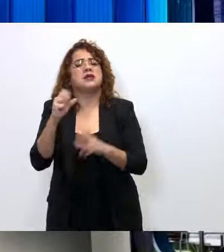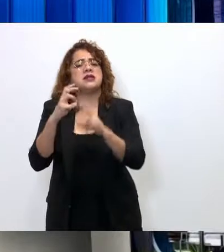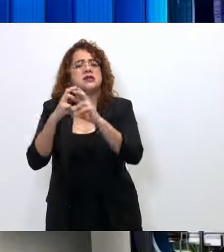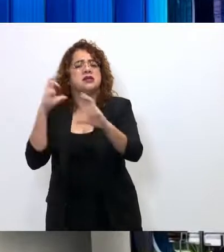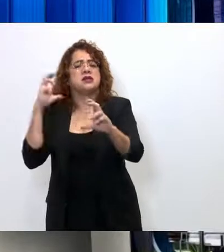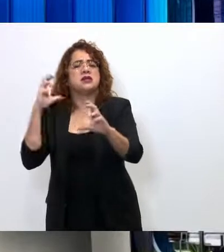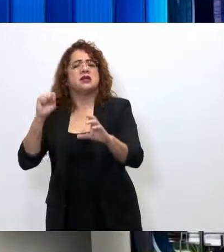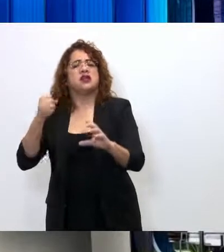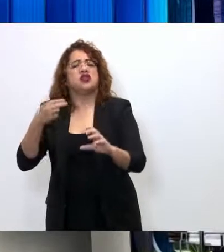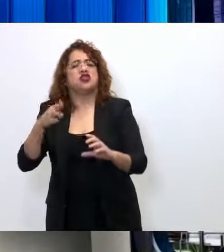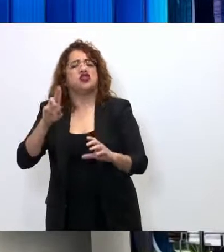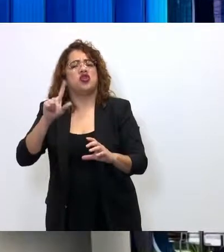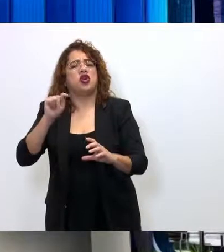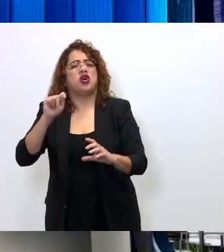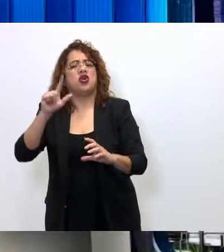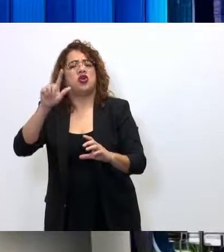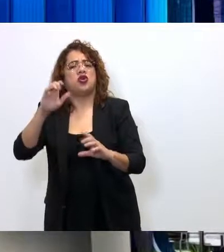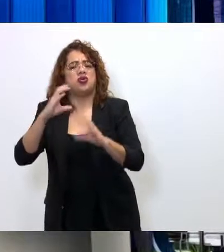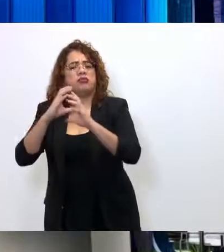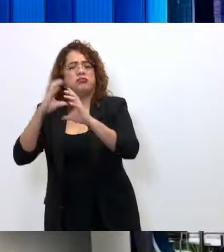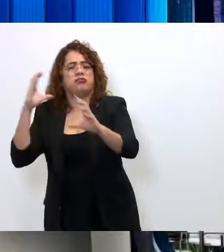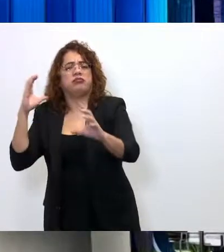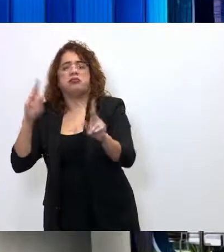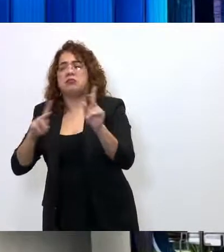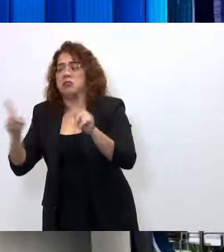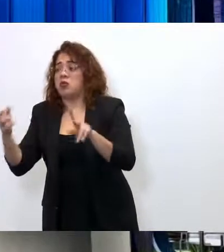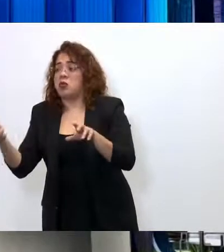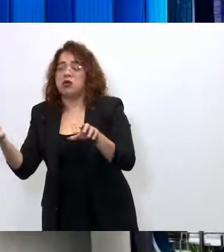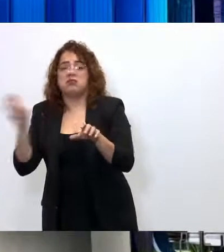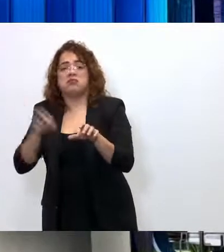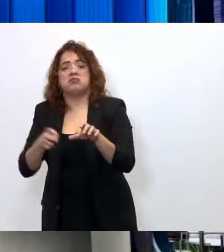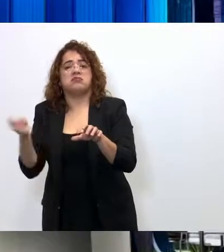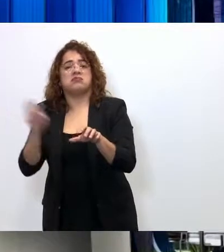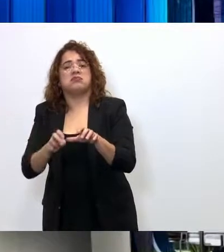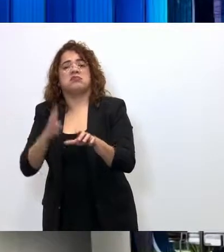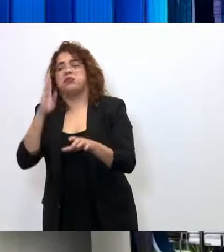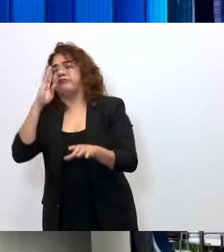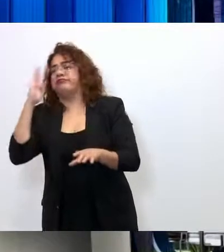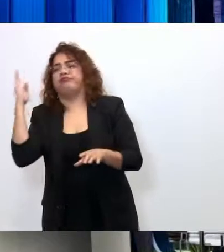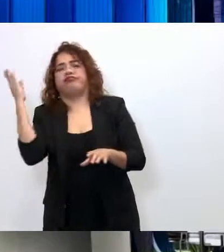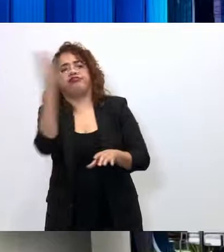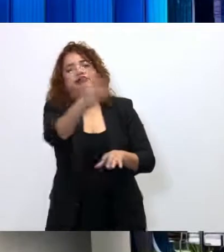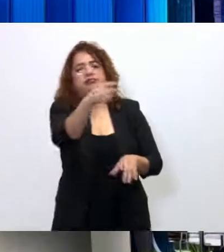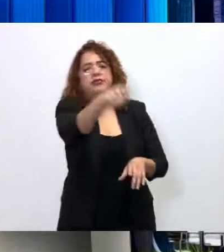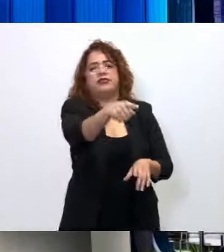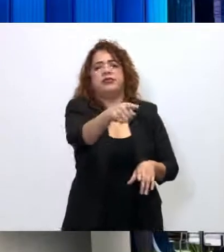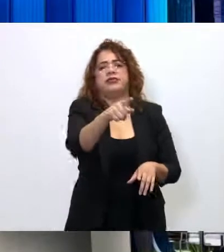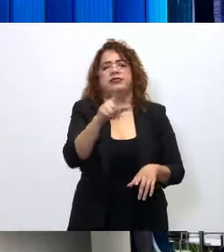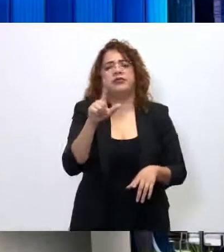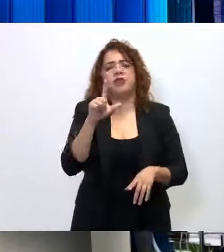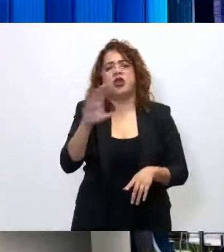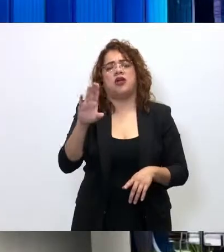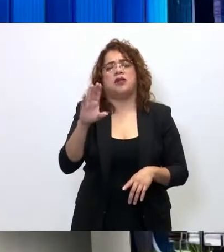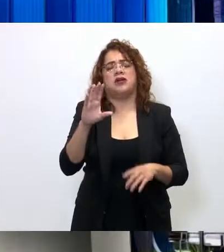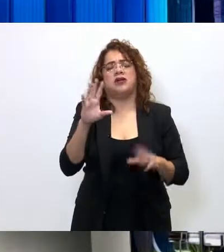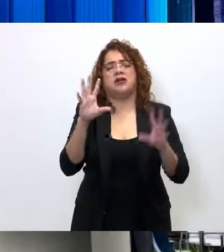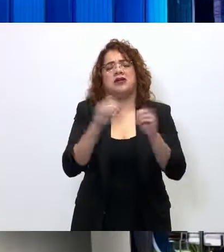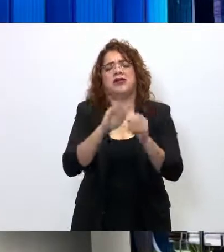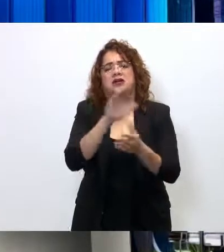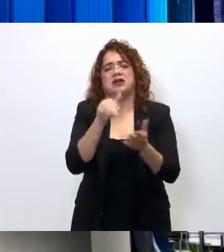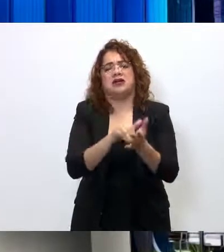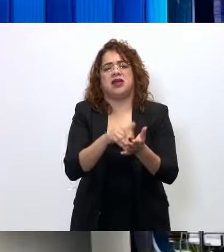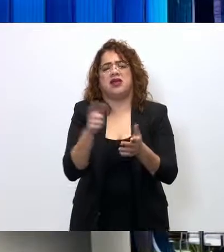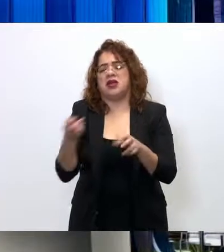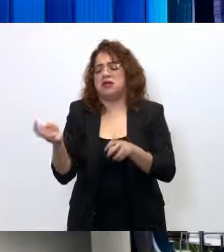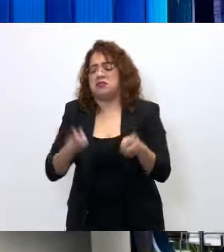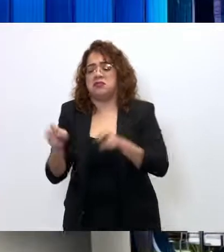hit by COVID, so that they'll be able to take a direct shuttle to the convention center for access to the vaccine that will have a